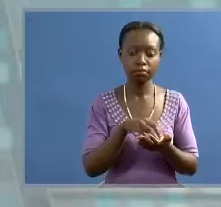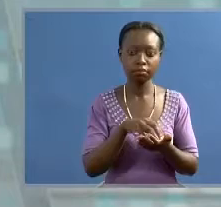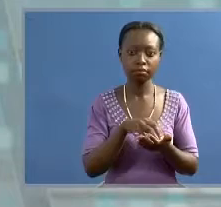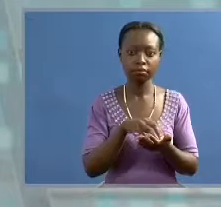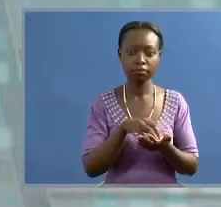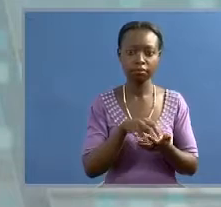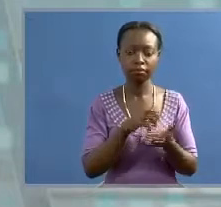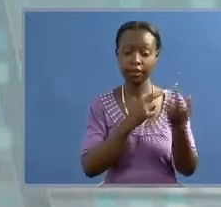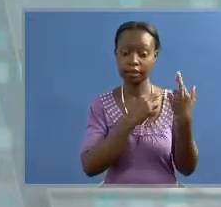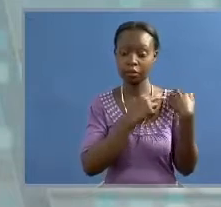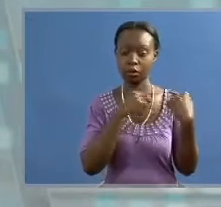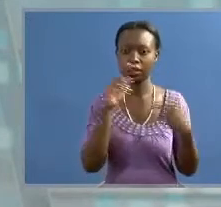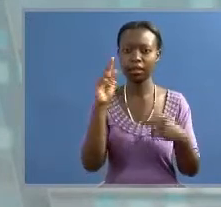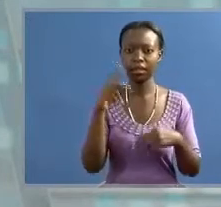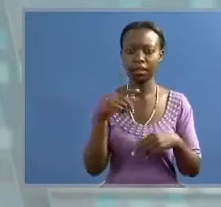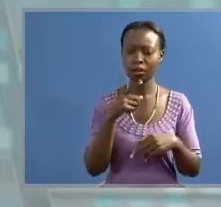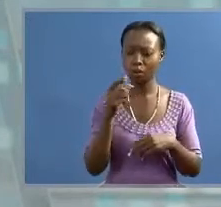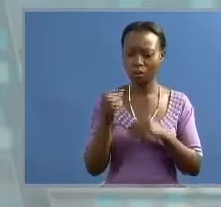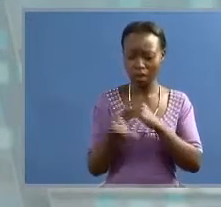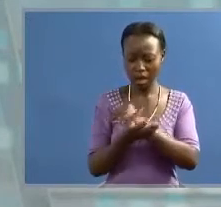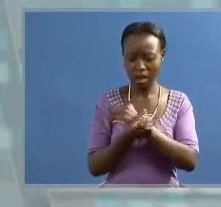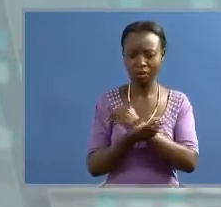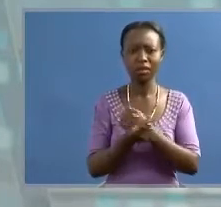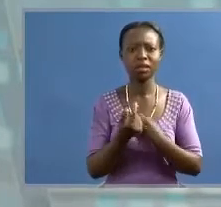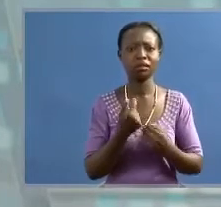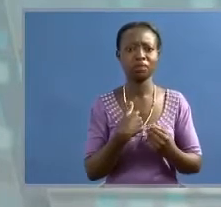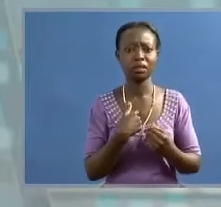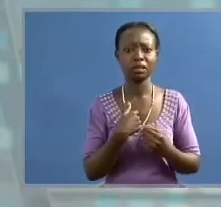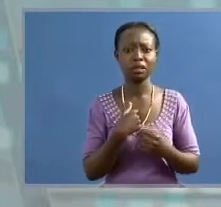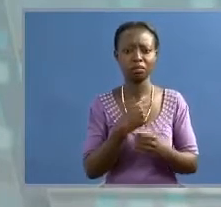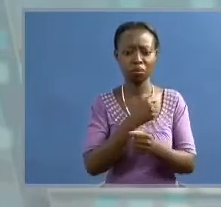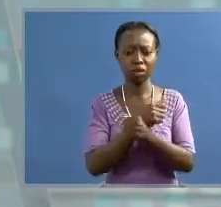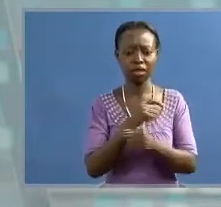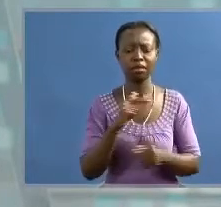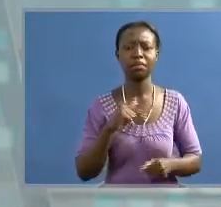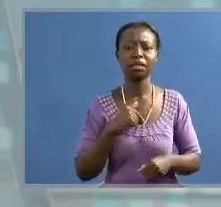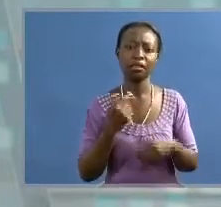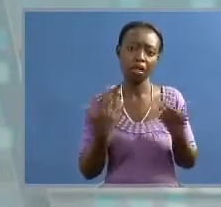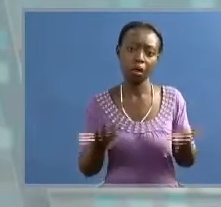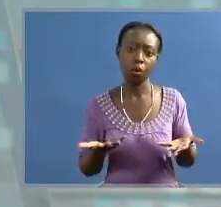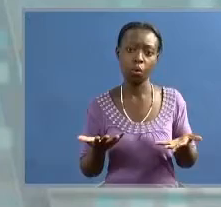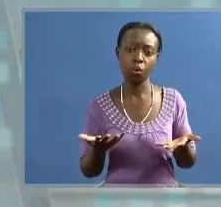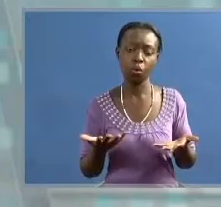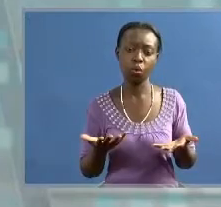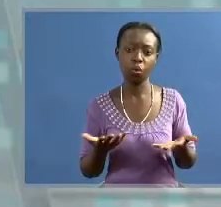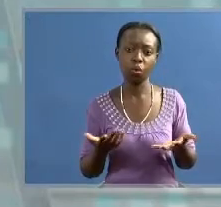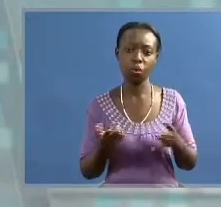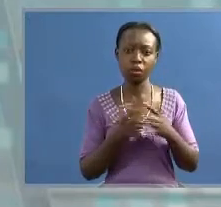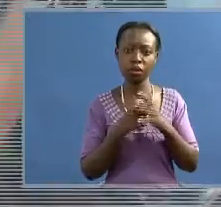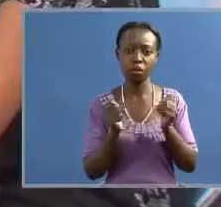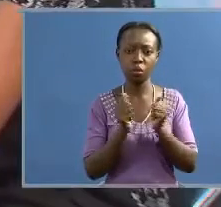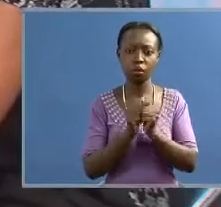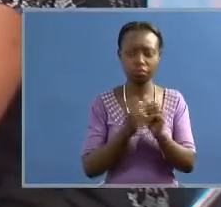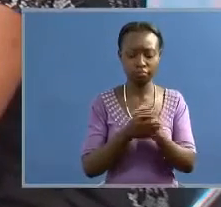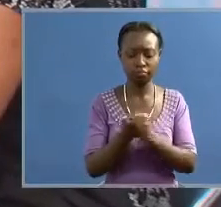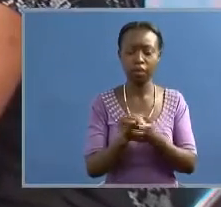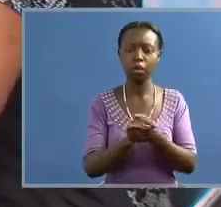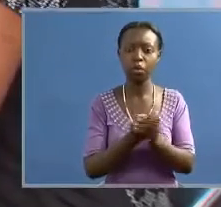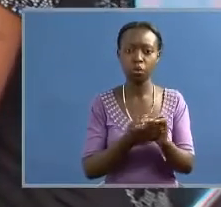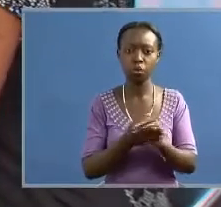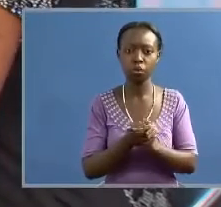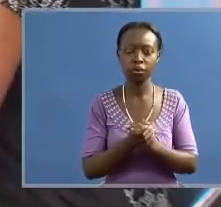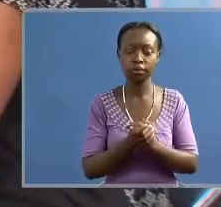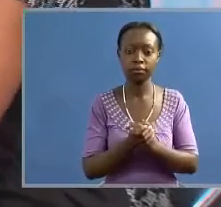responsible Kenyan, how would you advise me to protect myself right now? Step by step, we start with hand washing. Yes,